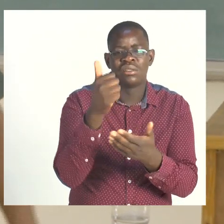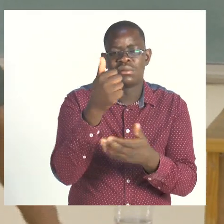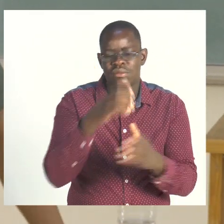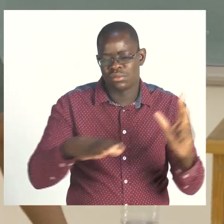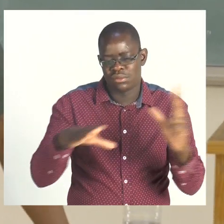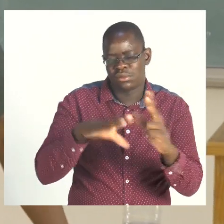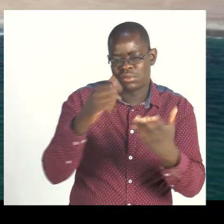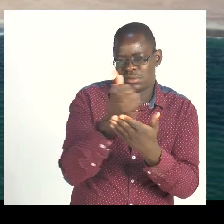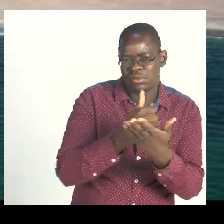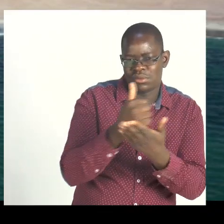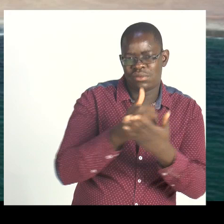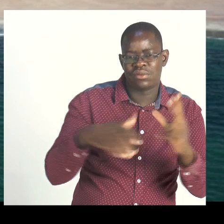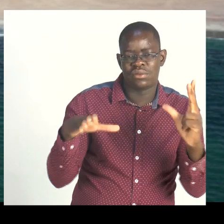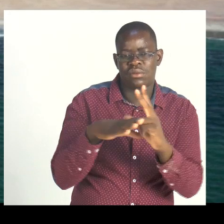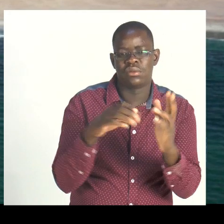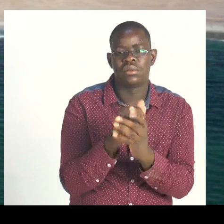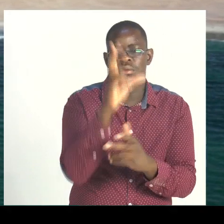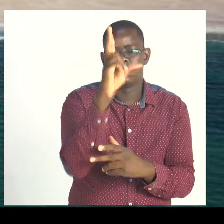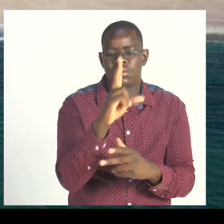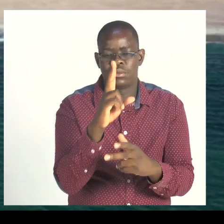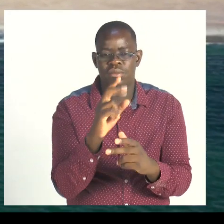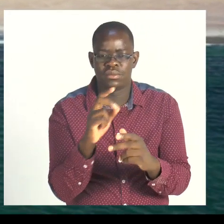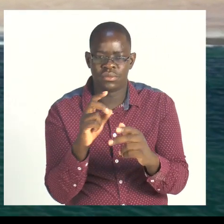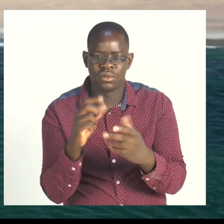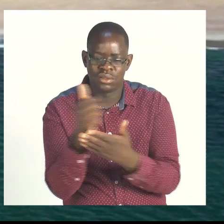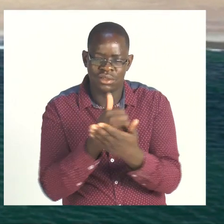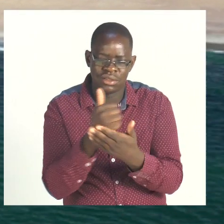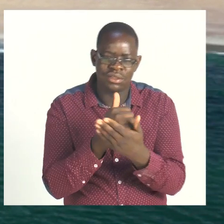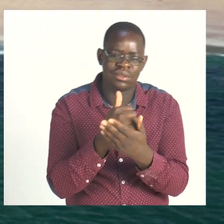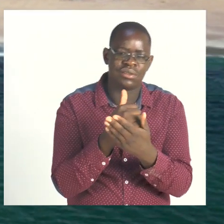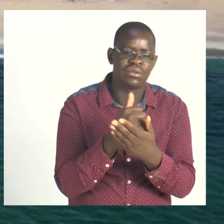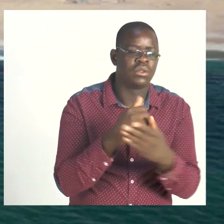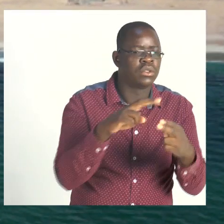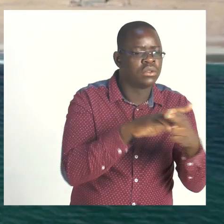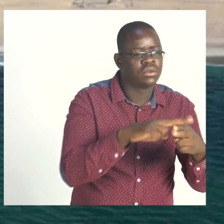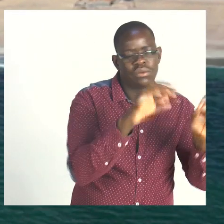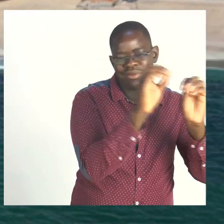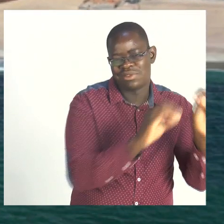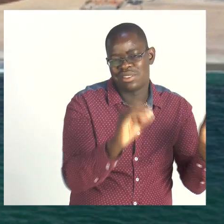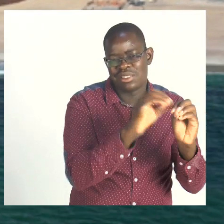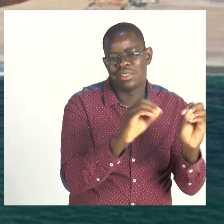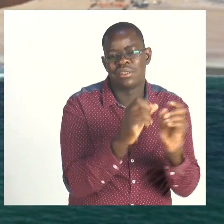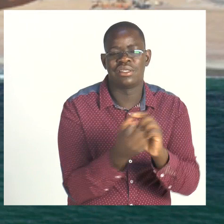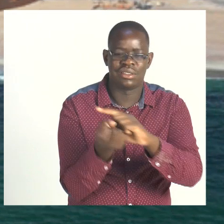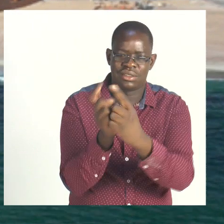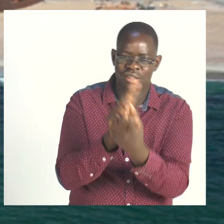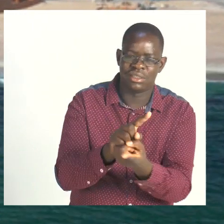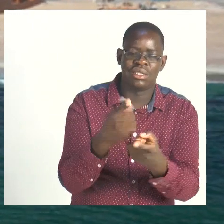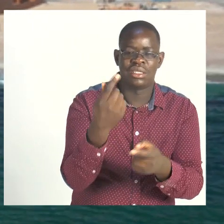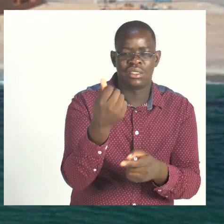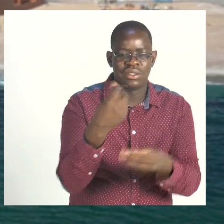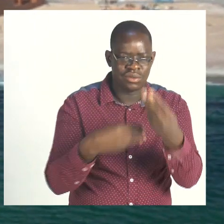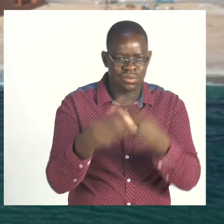farming? People use or claim land that is not used commercially and make it